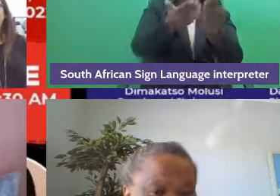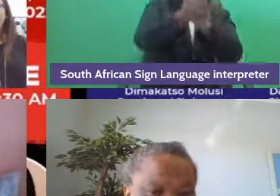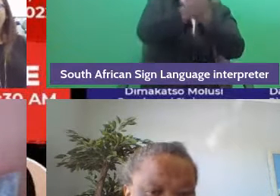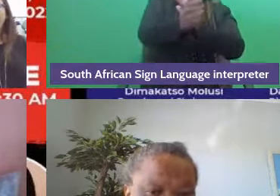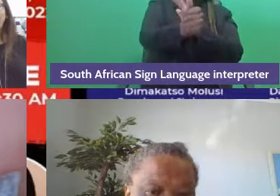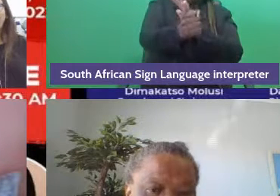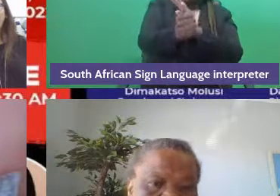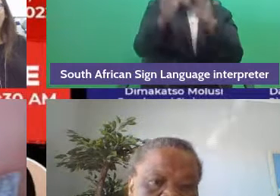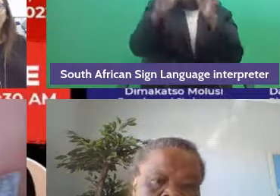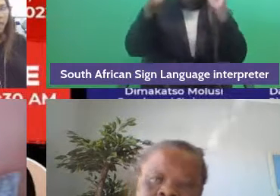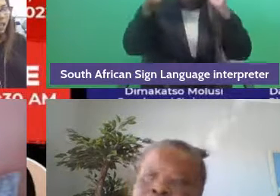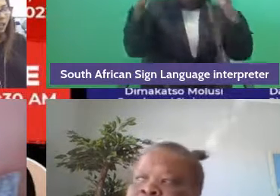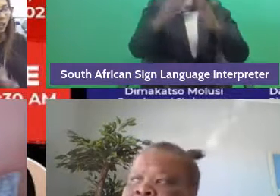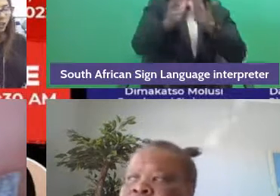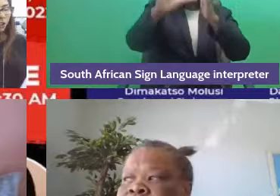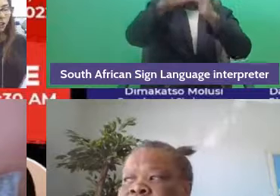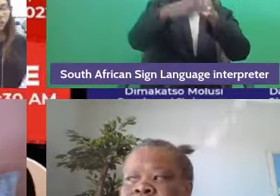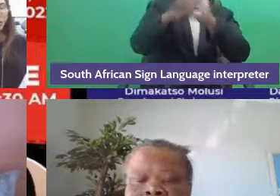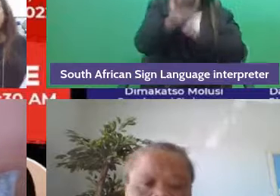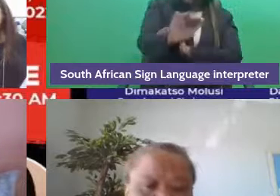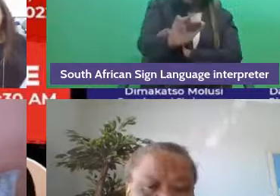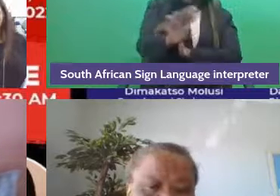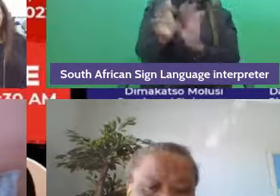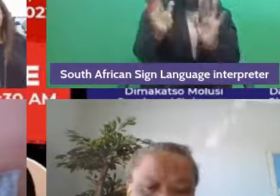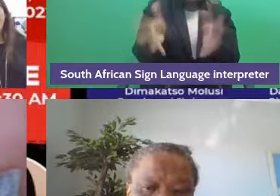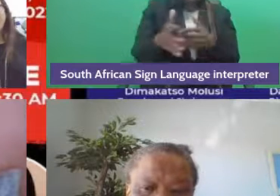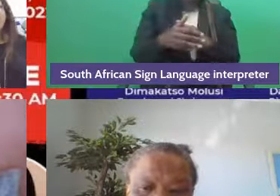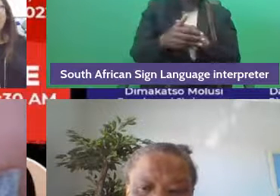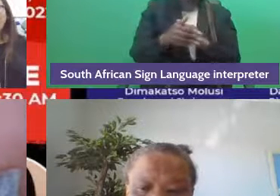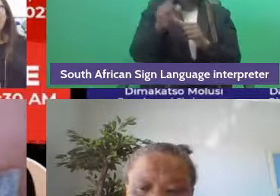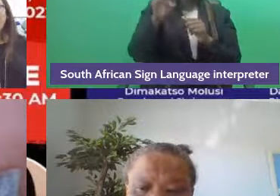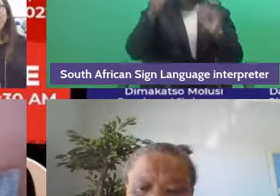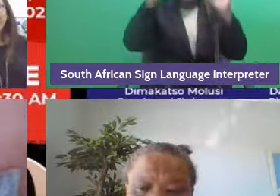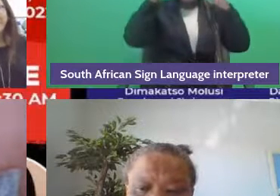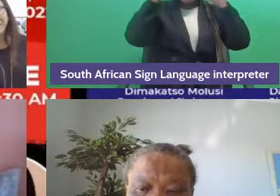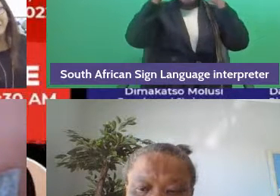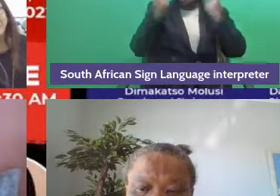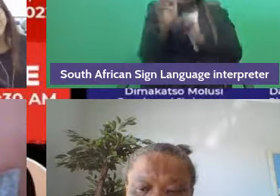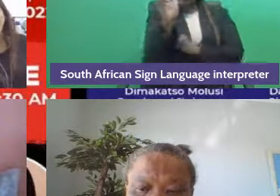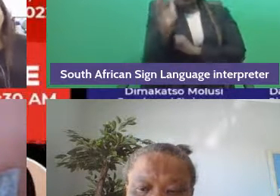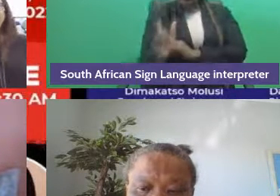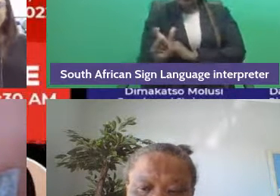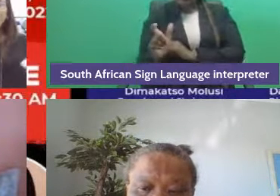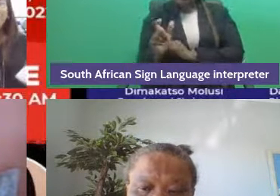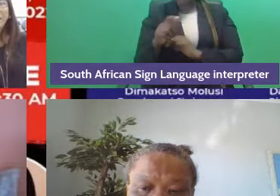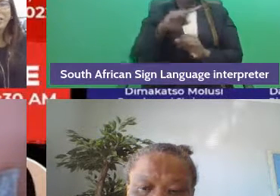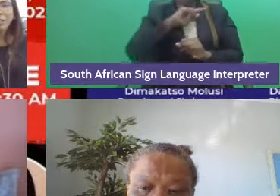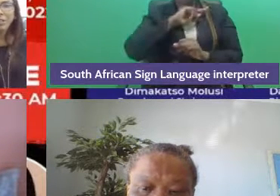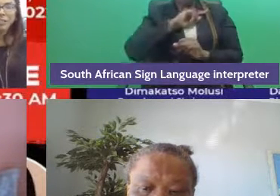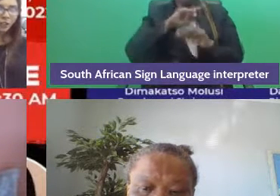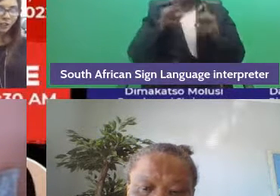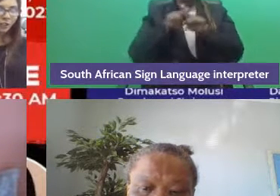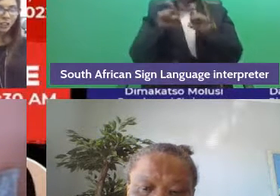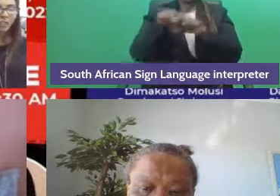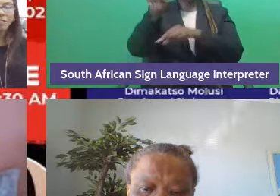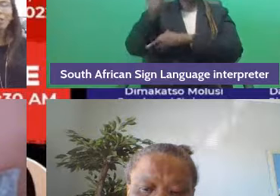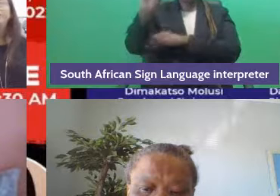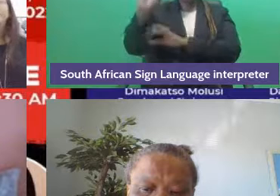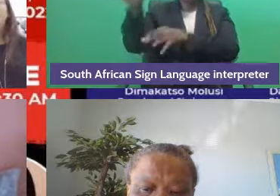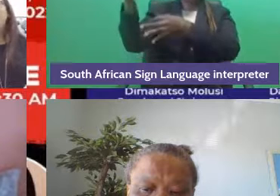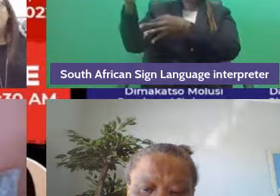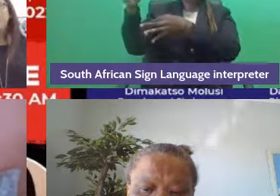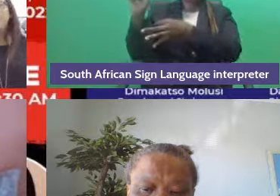just their disability. Don't feel anxious about terminology. Just like the definition in the United Nations